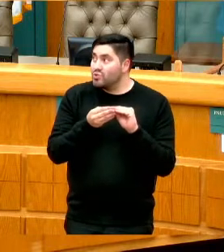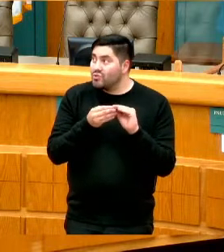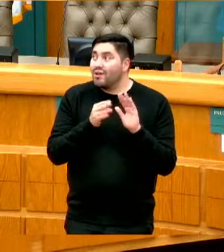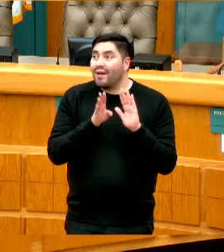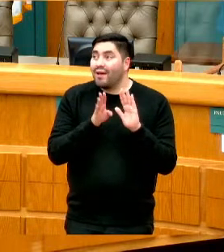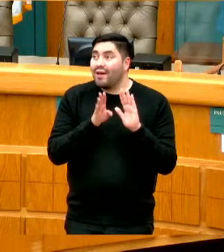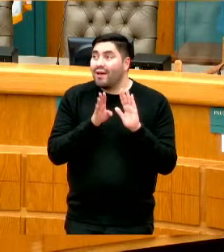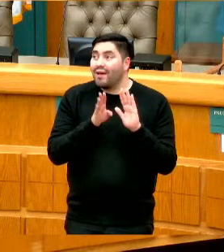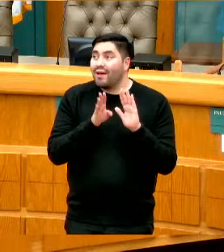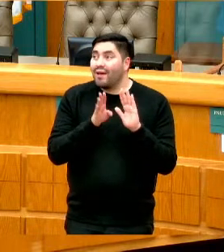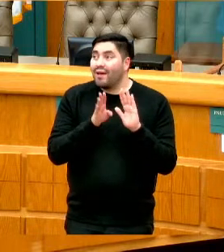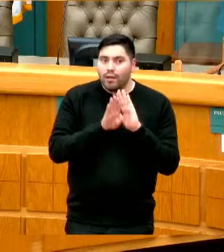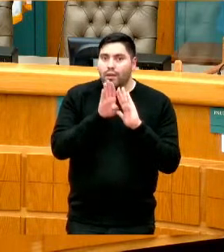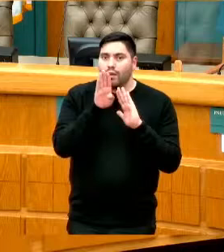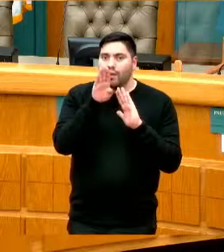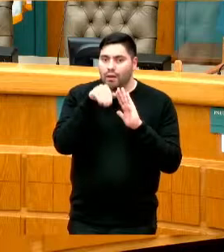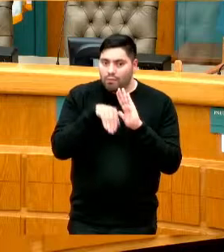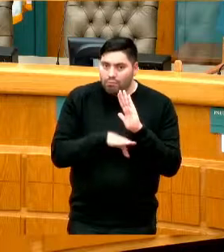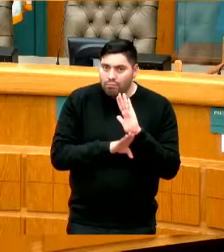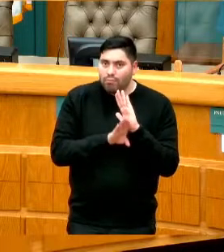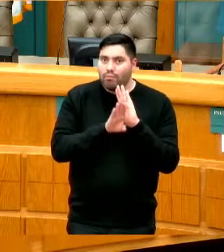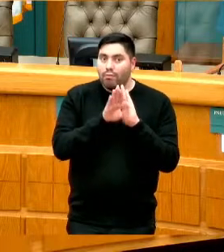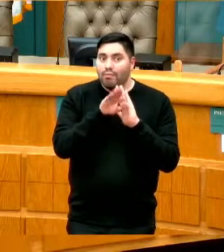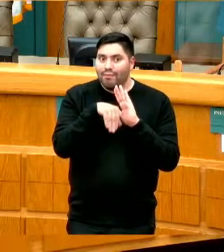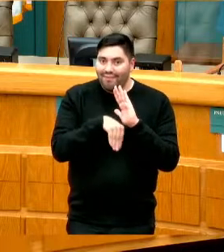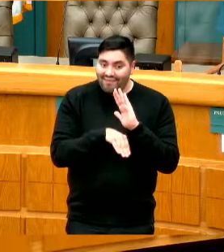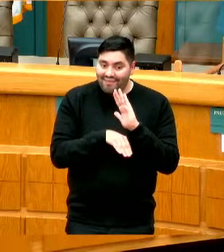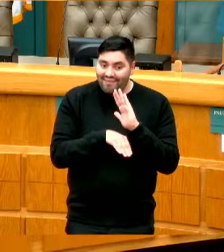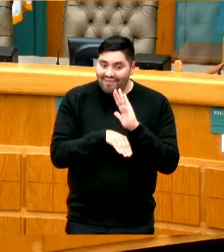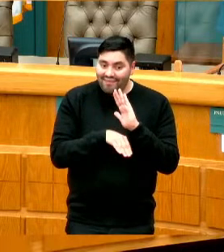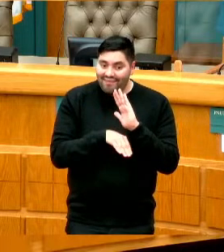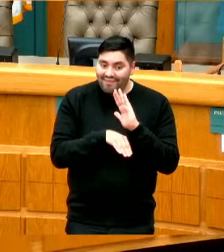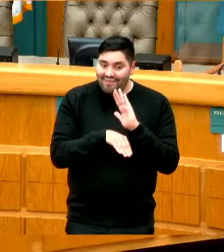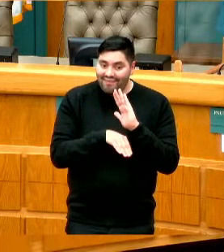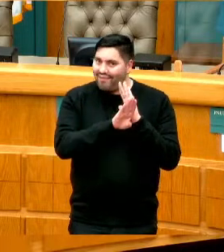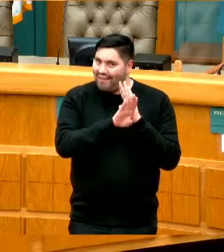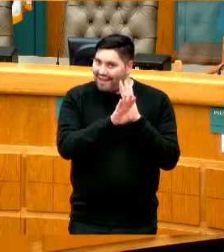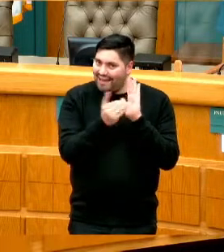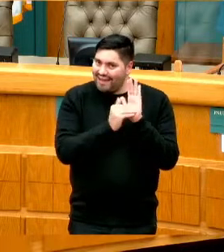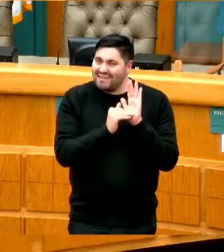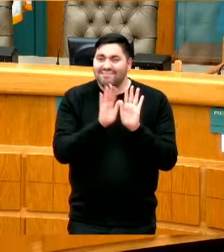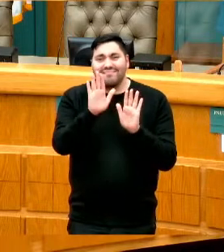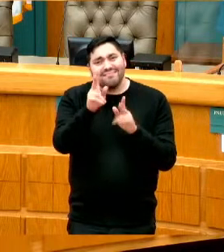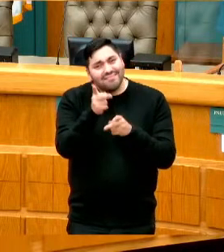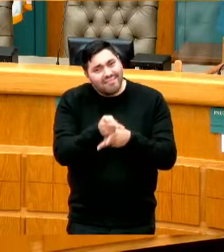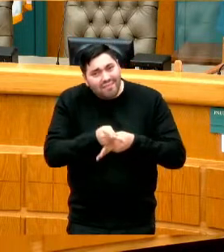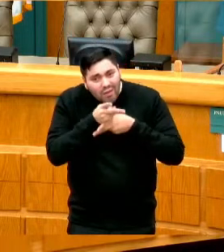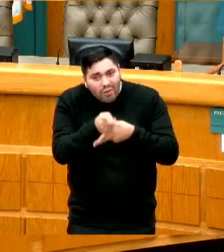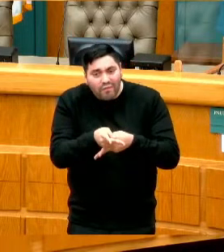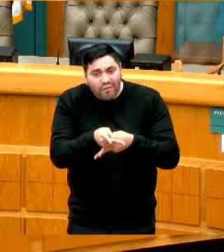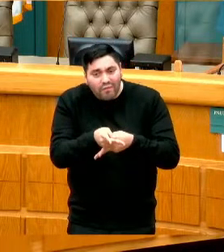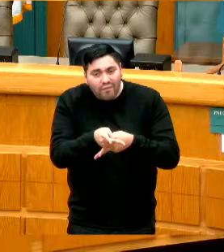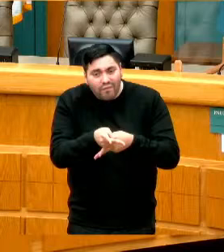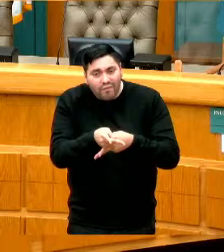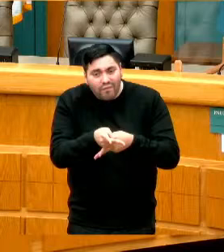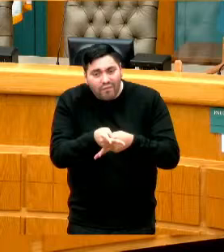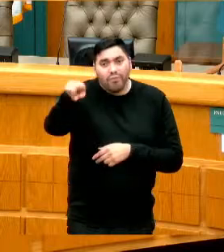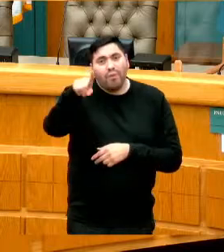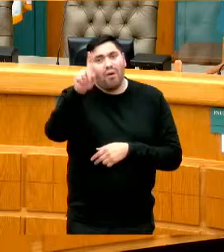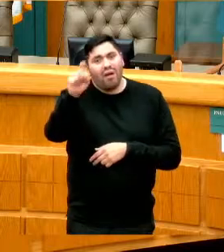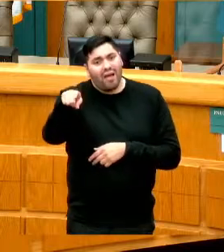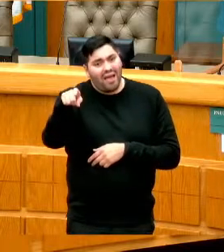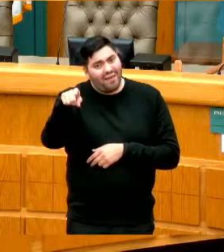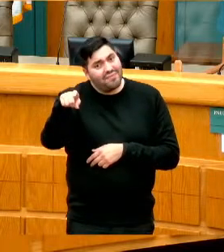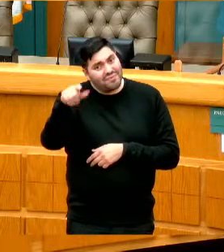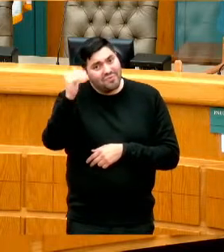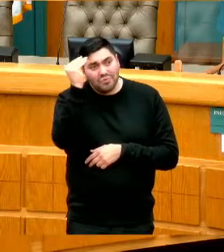down, back up, down, and now they're going back up again. So we really need to be careful, and we really need to continue to take